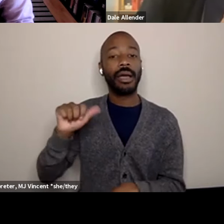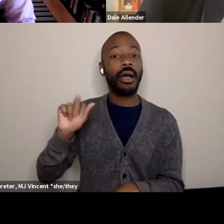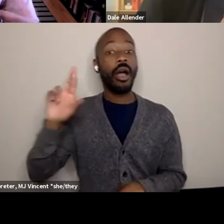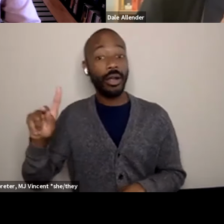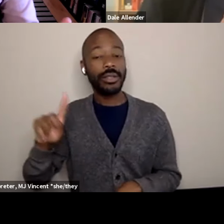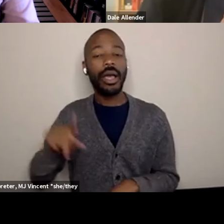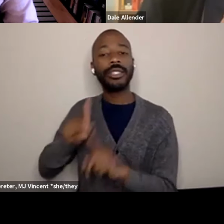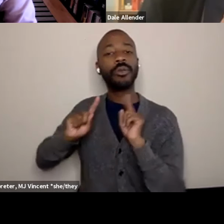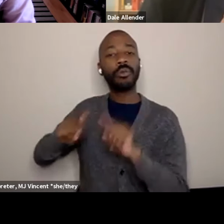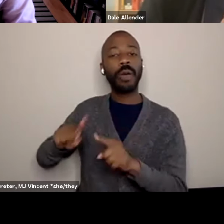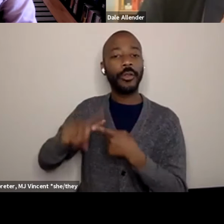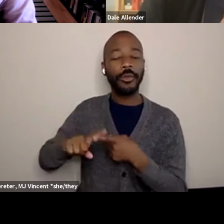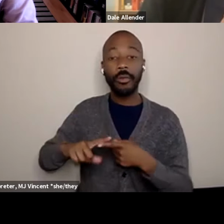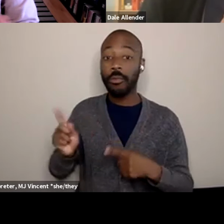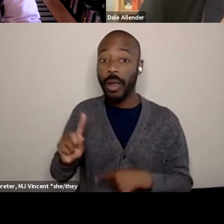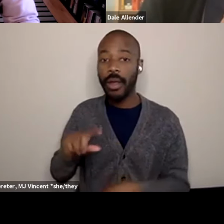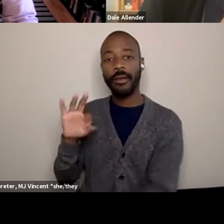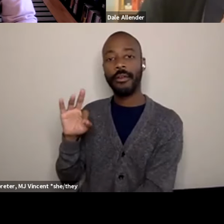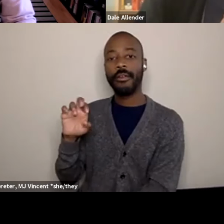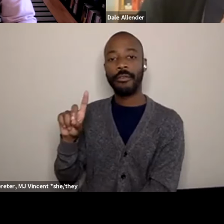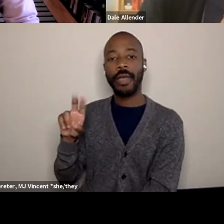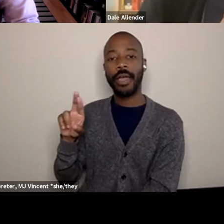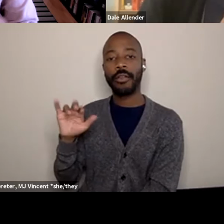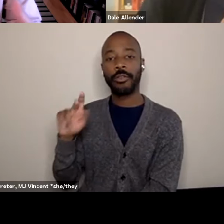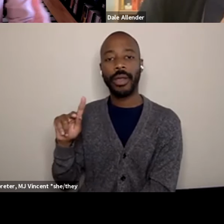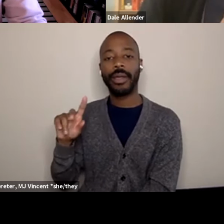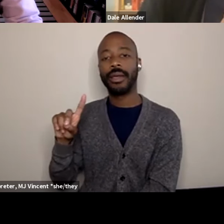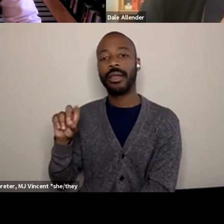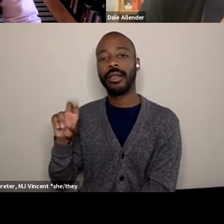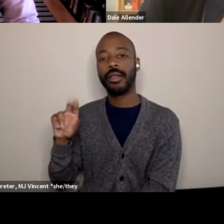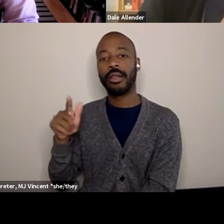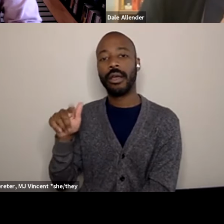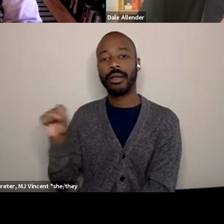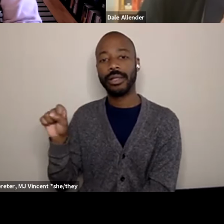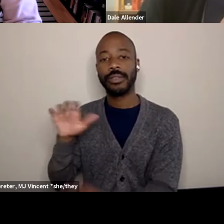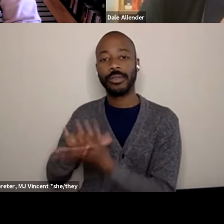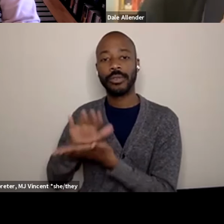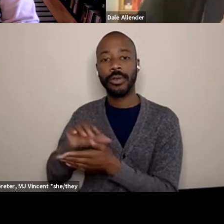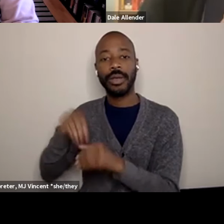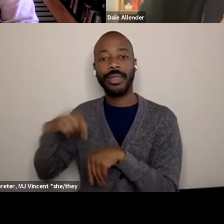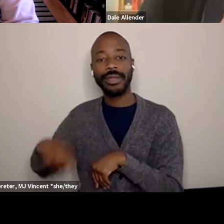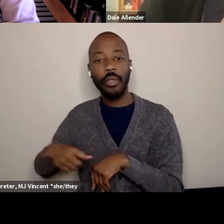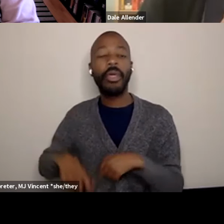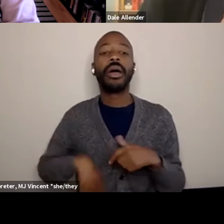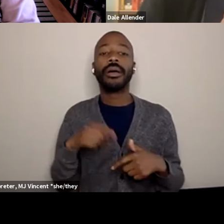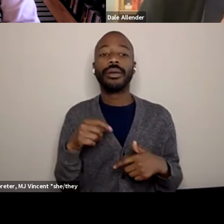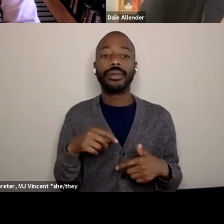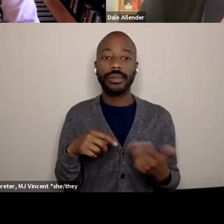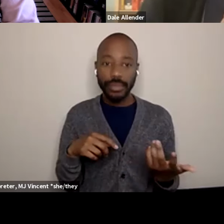the Frederick Douglass School and was educated in the Jim Crow South. Carter G. Woodson attended the Frederick Douglass School in, you know,